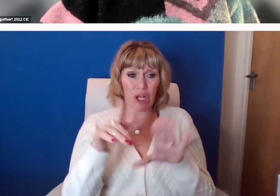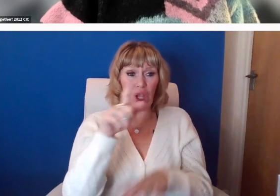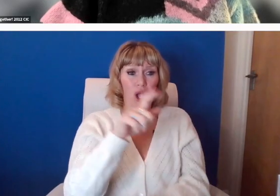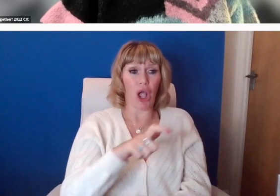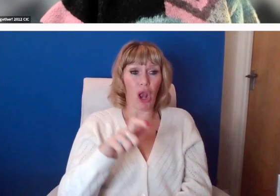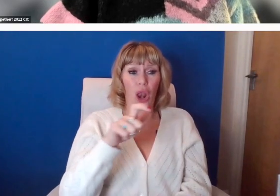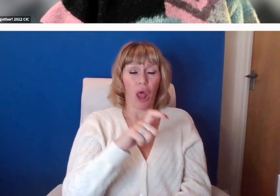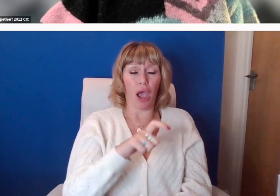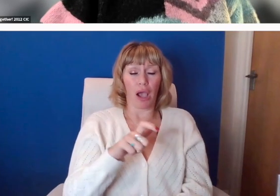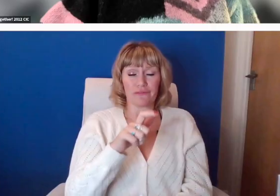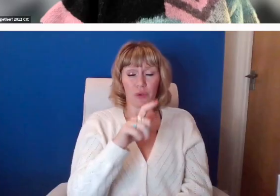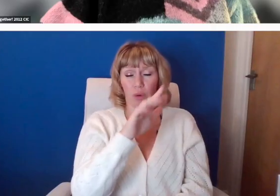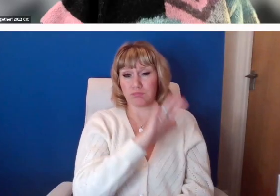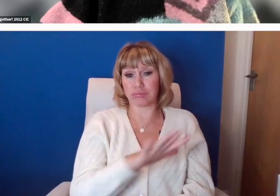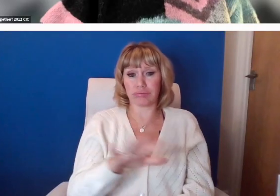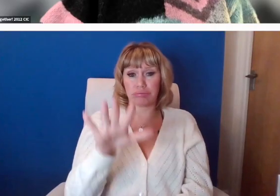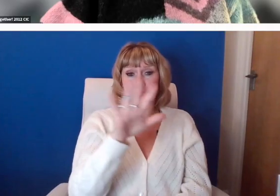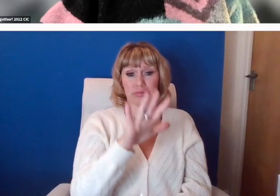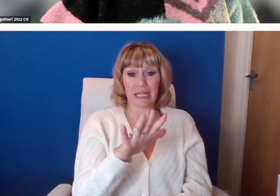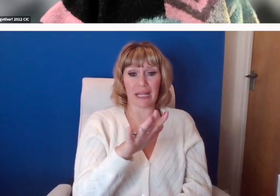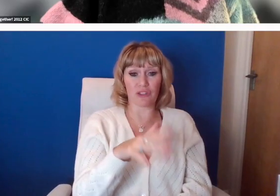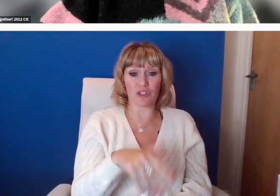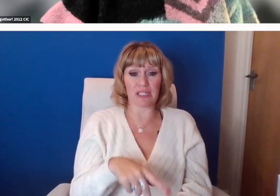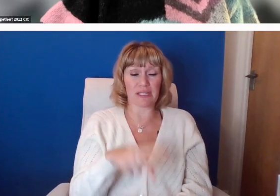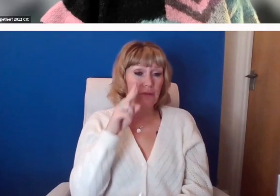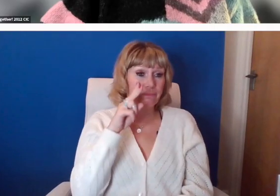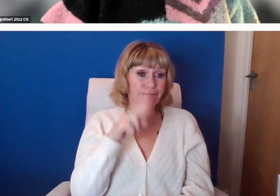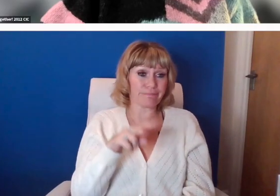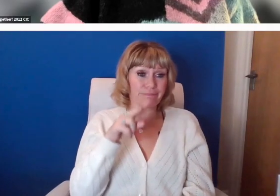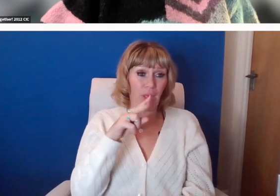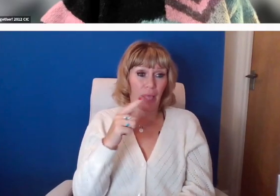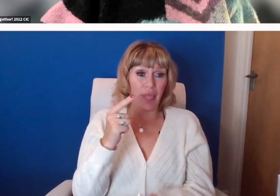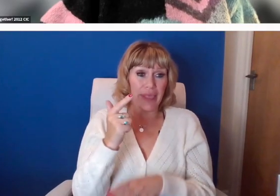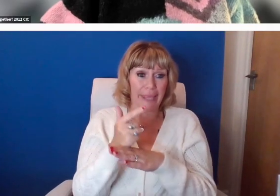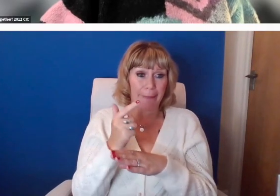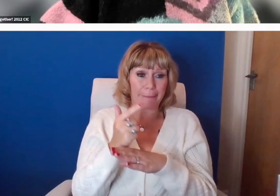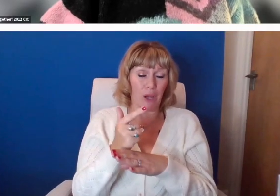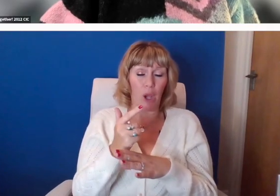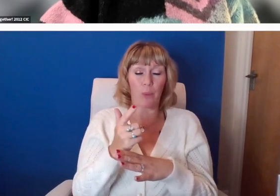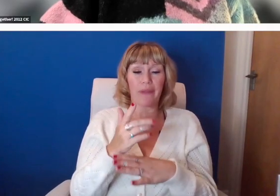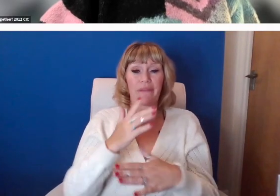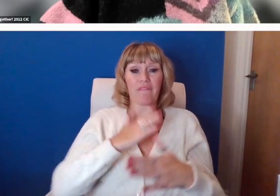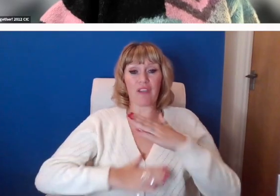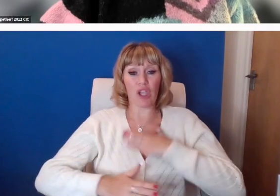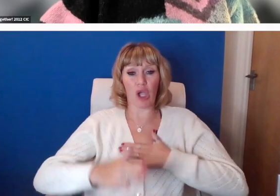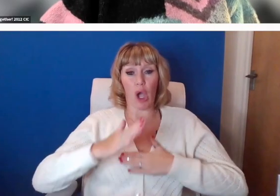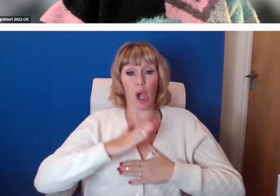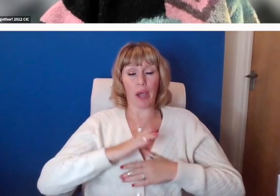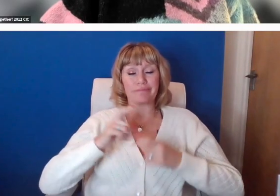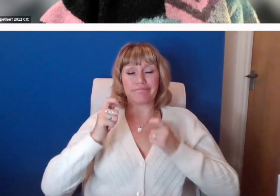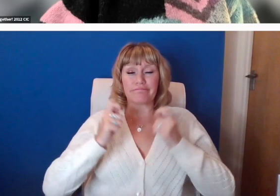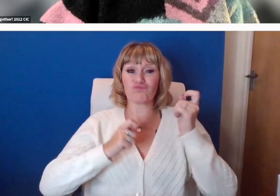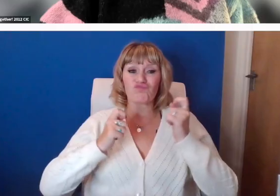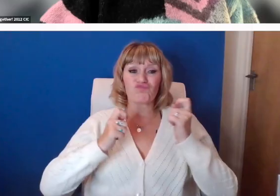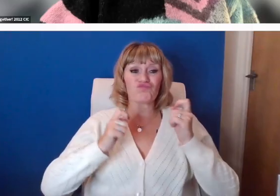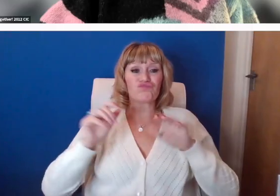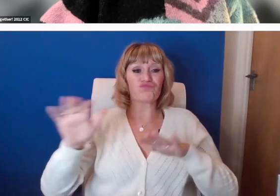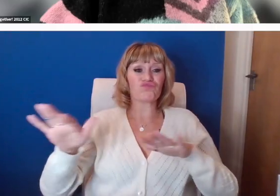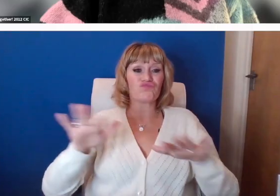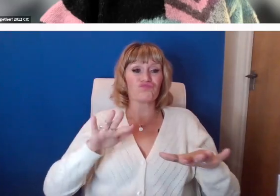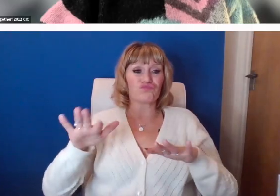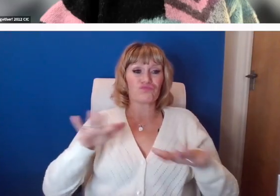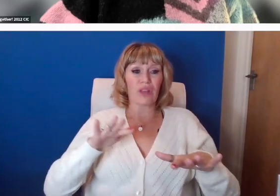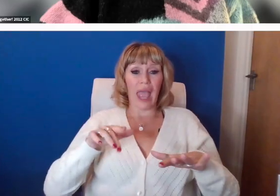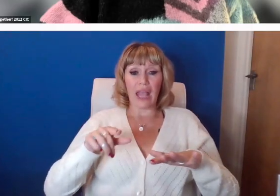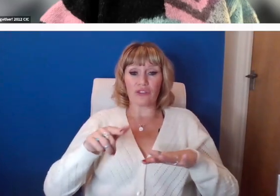in a power chair, facing the camera with a calm, composed expression. She has short grey hair and is wearing glasses and a bright